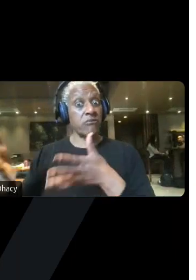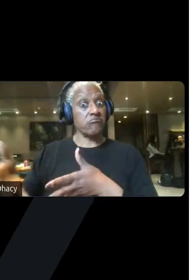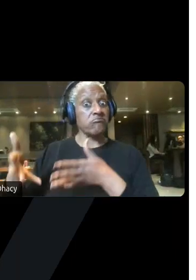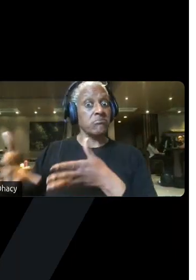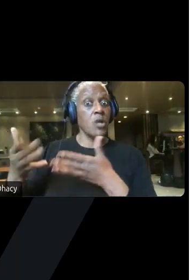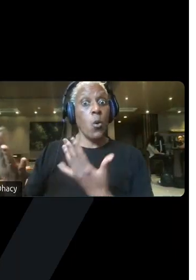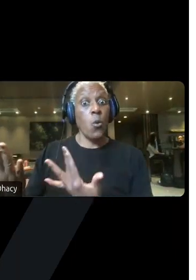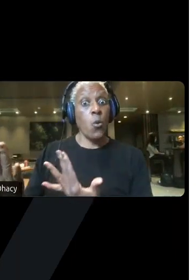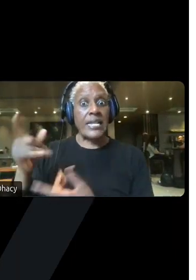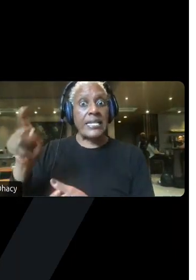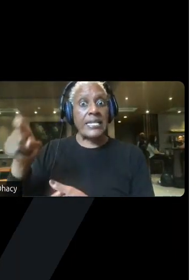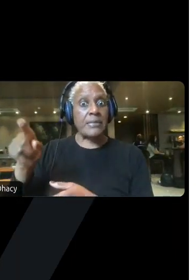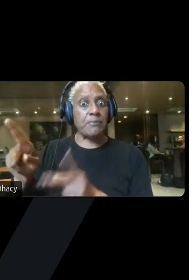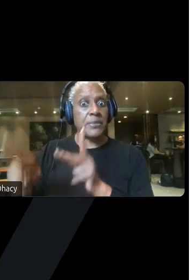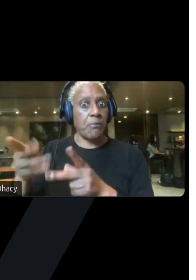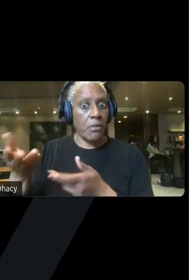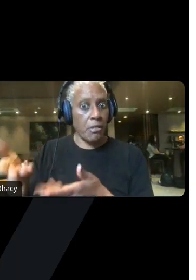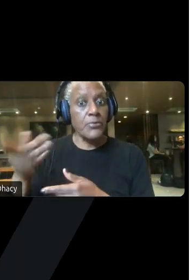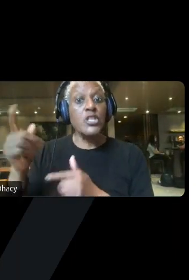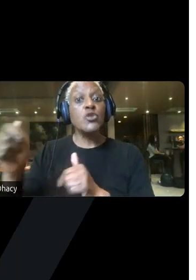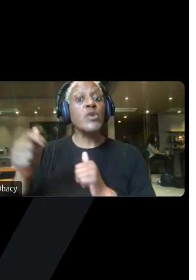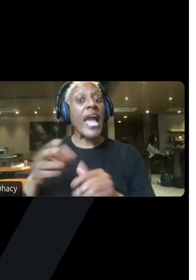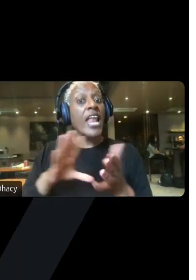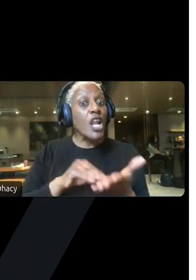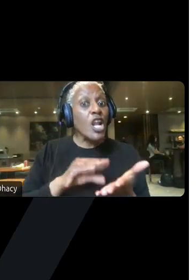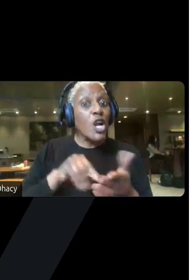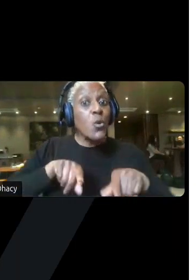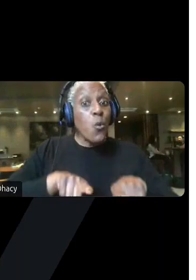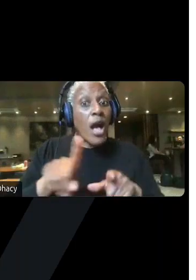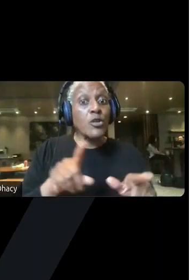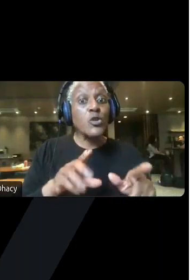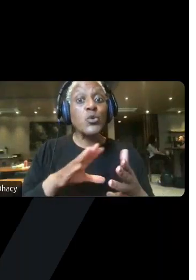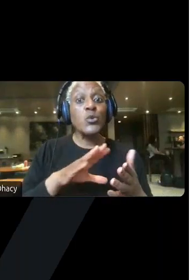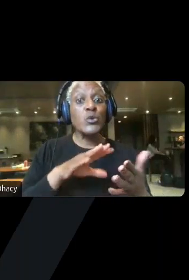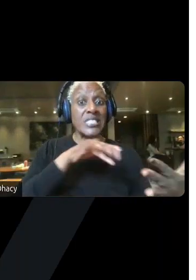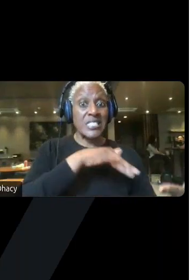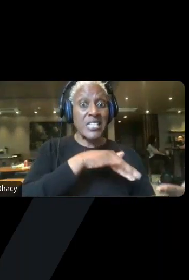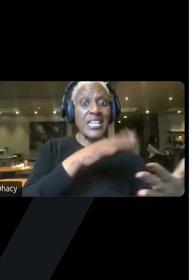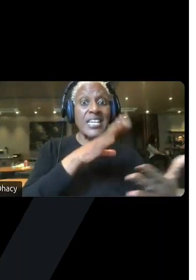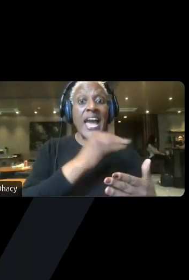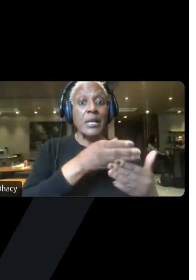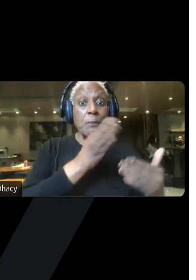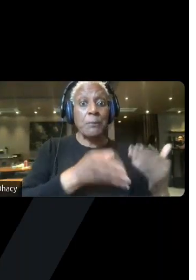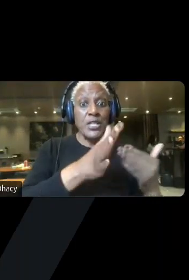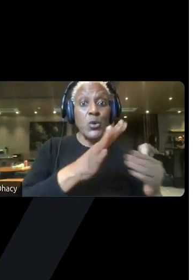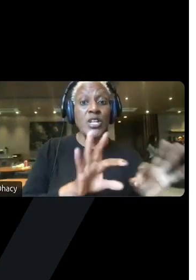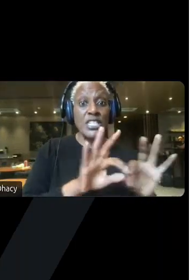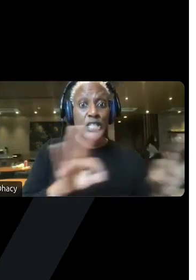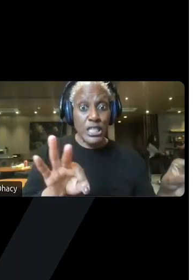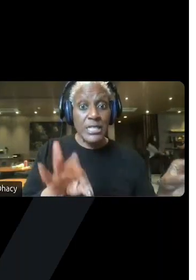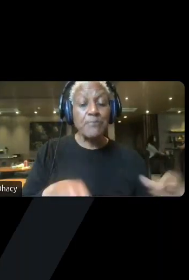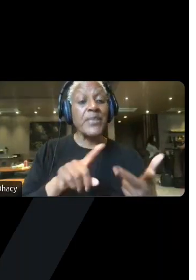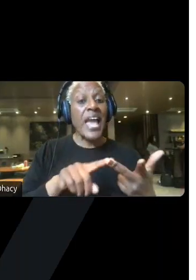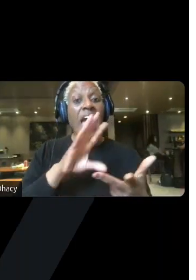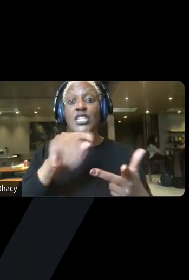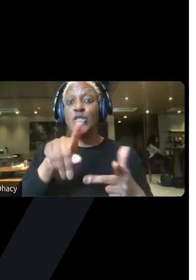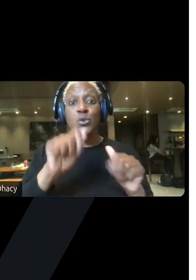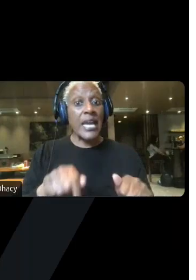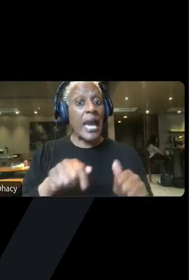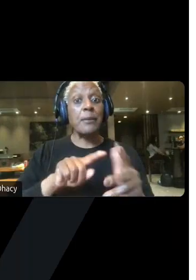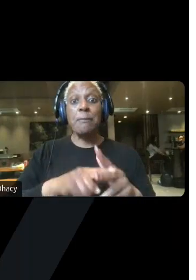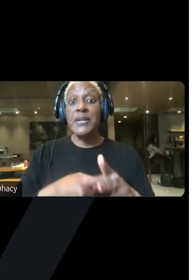while completing your degree and initial certificate requirements. And you can begin earning a